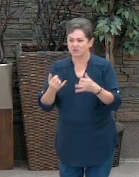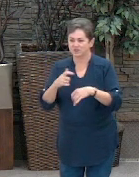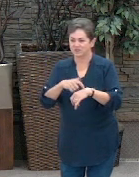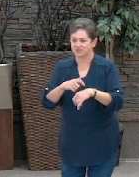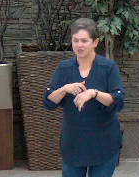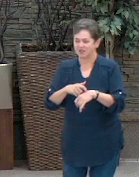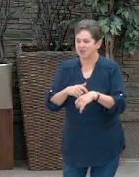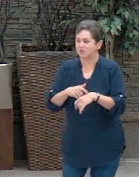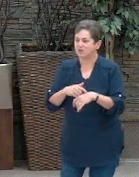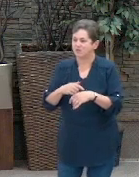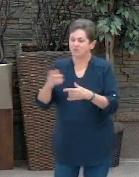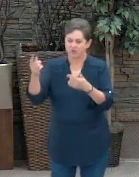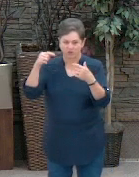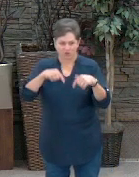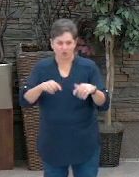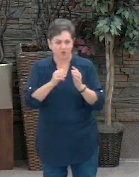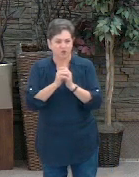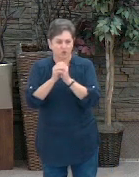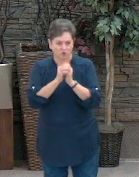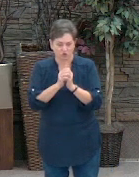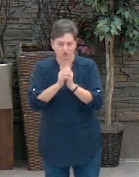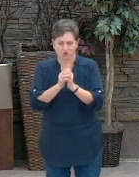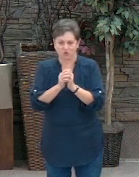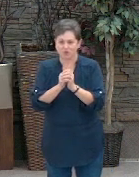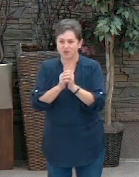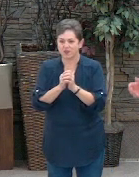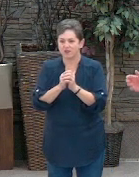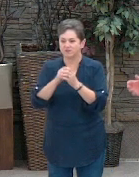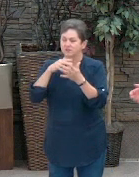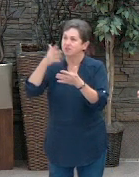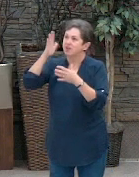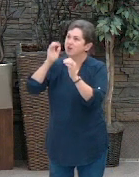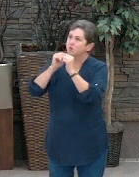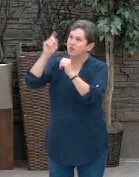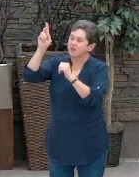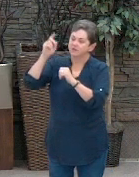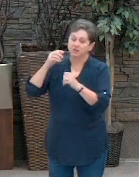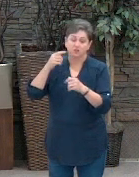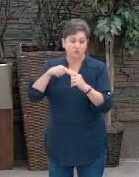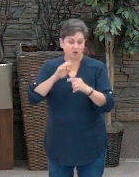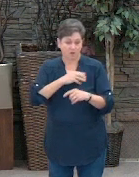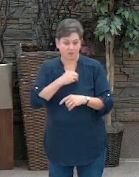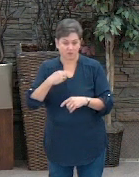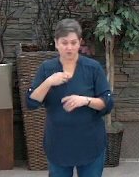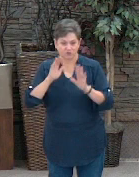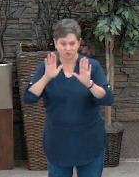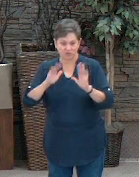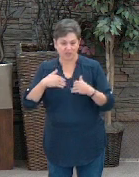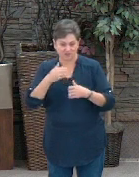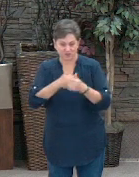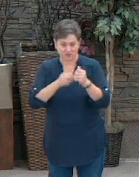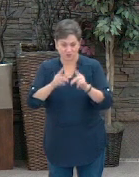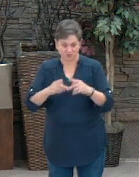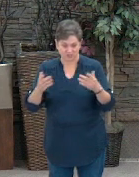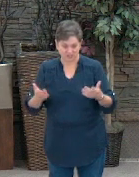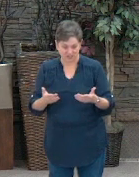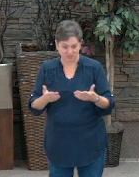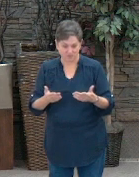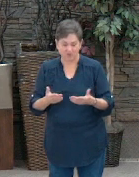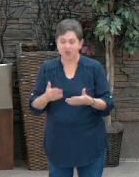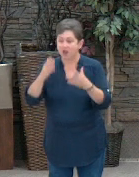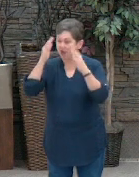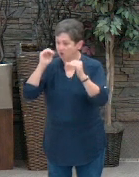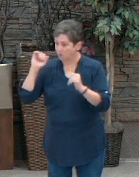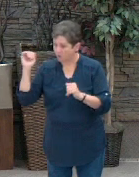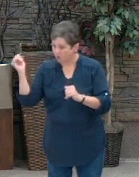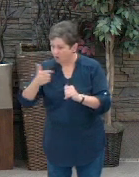invest this time that you would worship and explore God with us. And to our members, it's great to have each of you here. I hope all of us